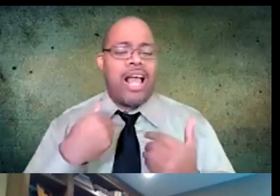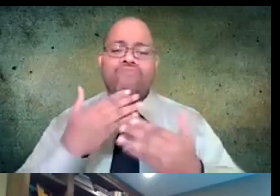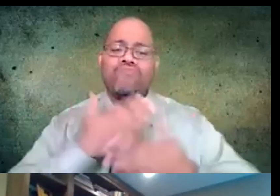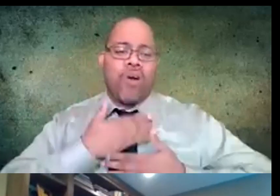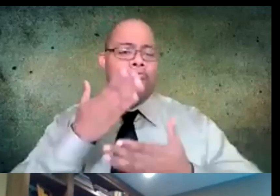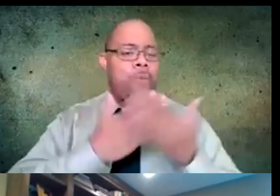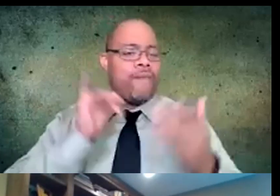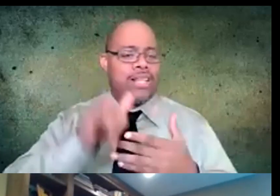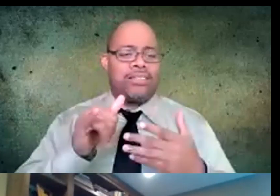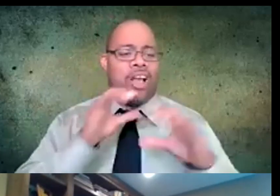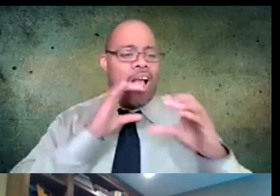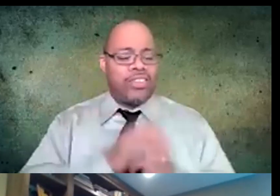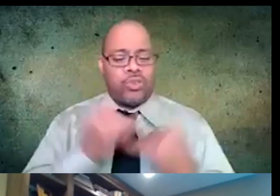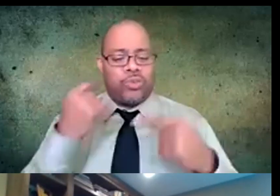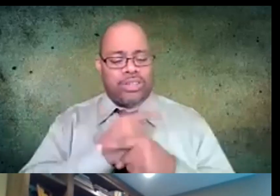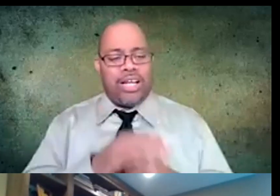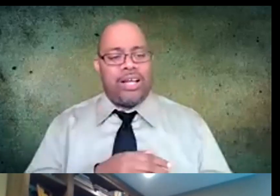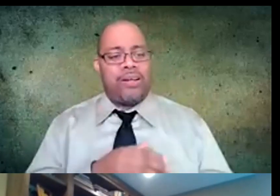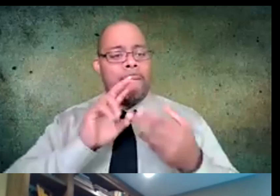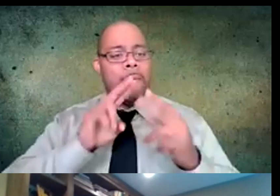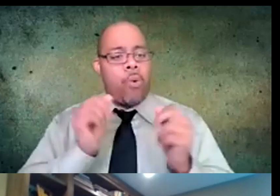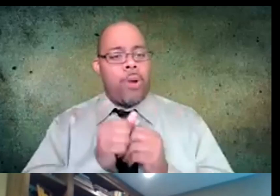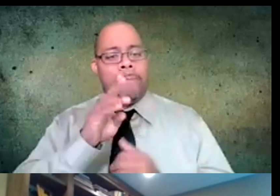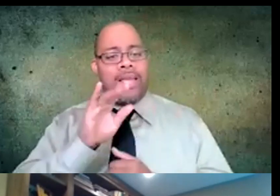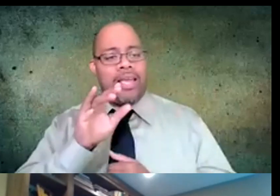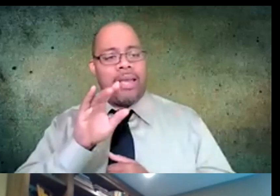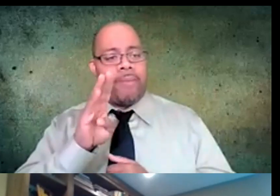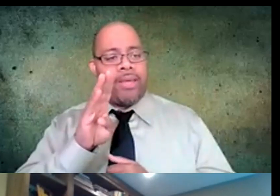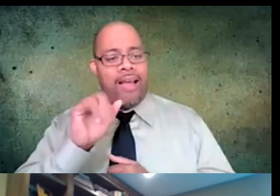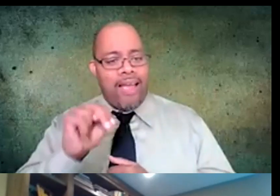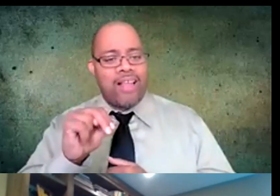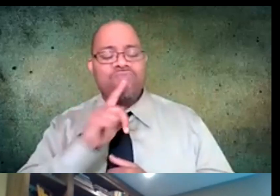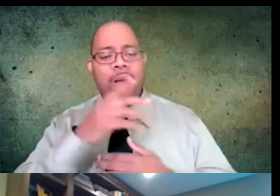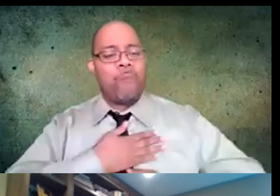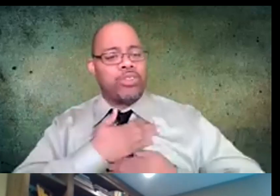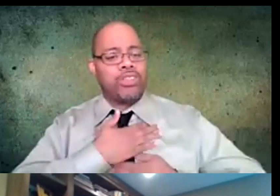part of this conversation today, to be partnering with BIN. Really appreciate